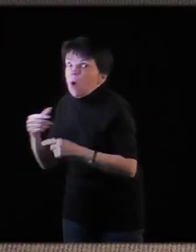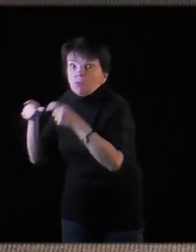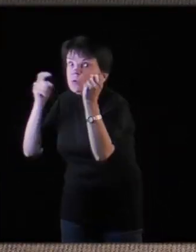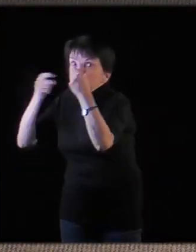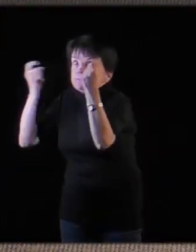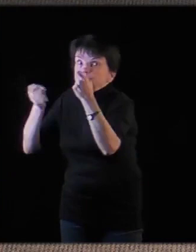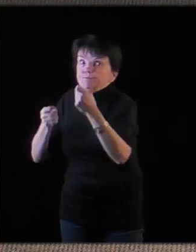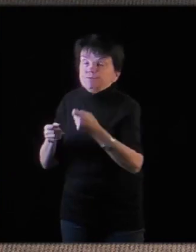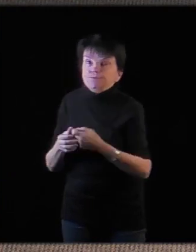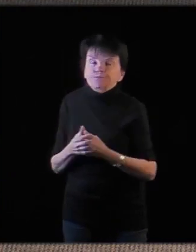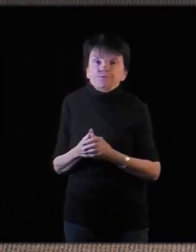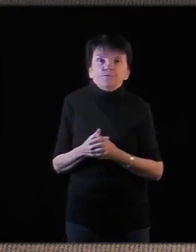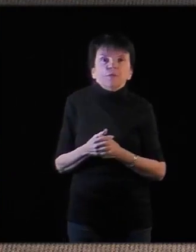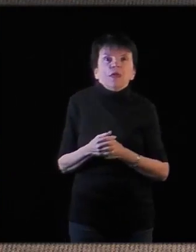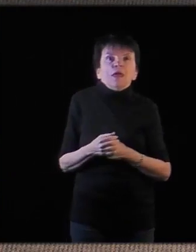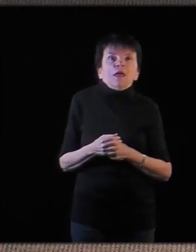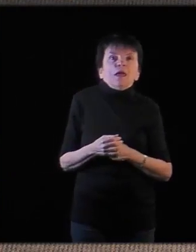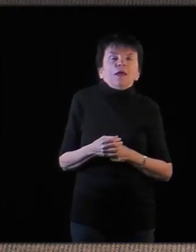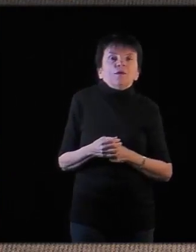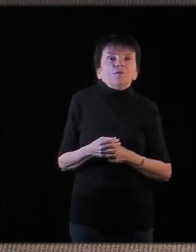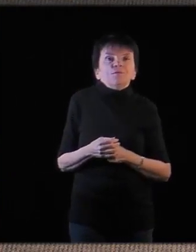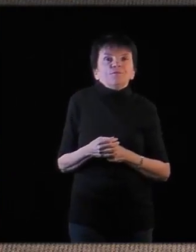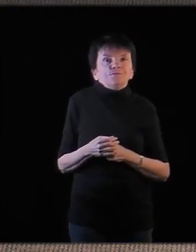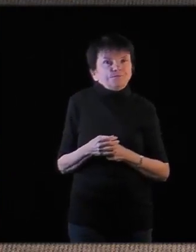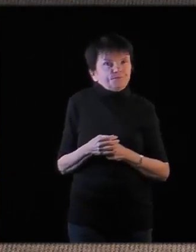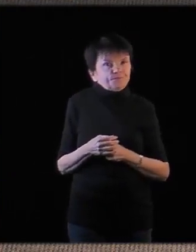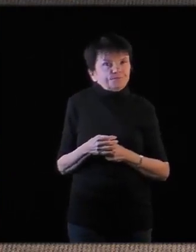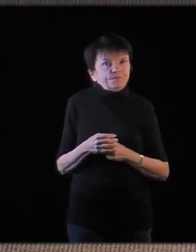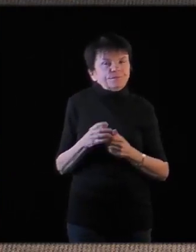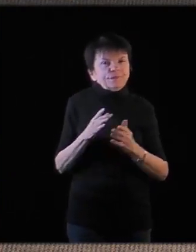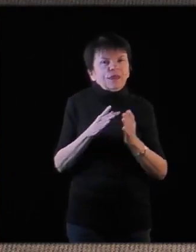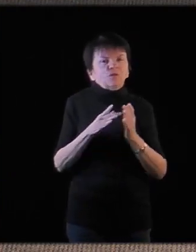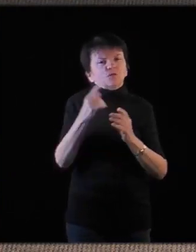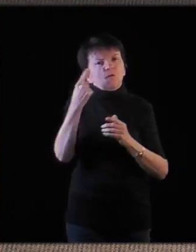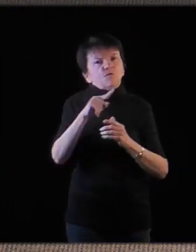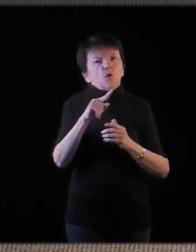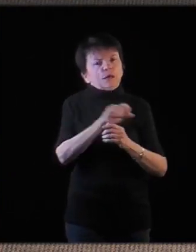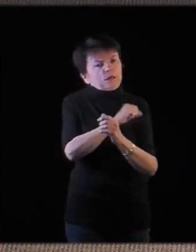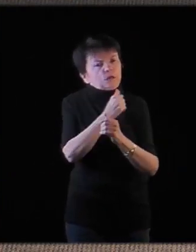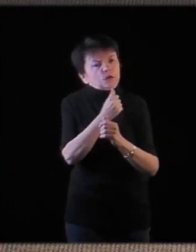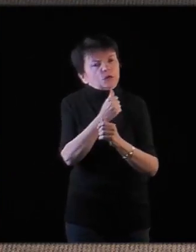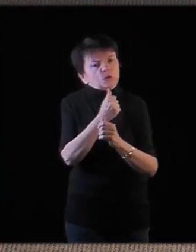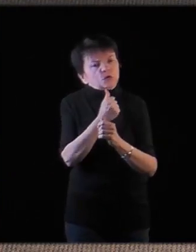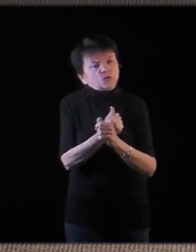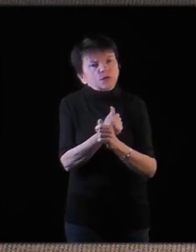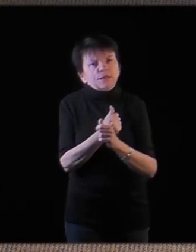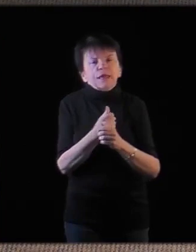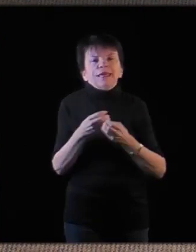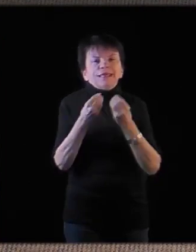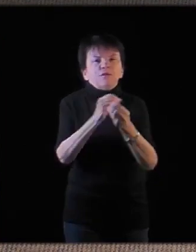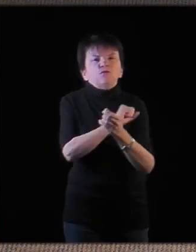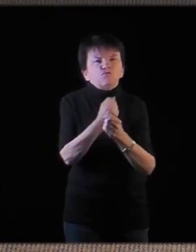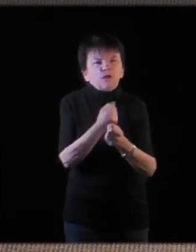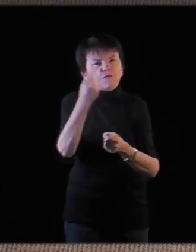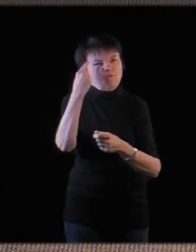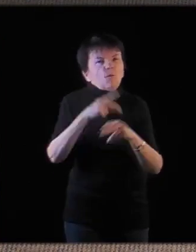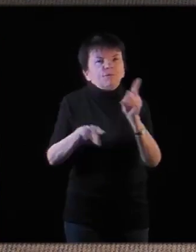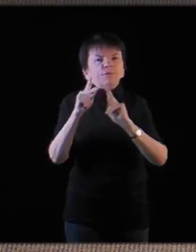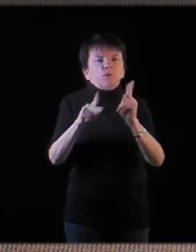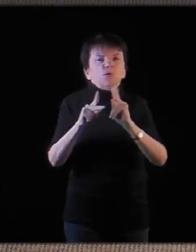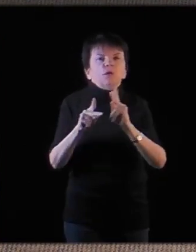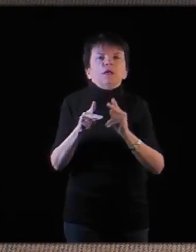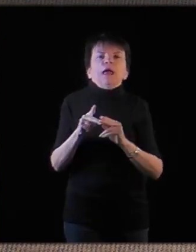encourage people, to strengthen people in their faith, in their walk with the Lord, and to invite other people to join in and be a part of